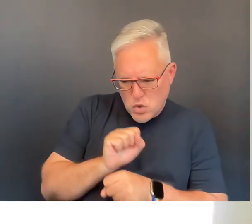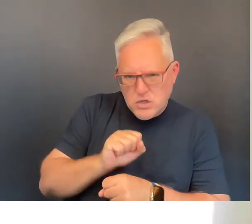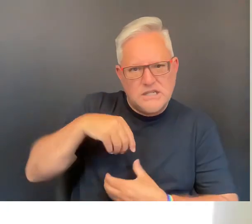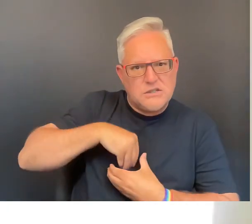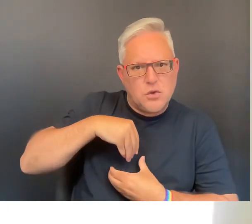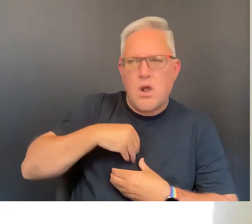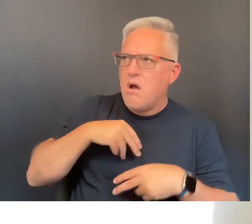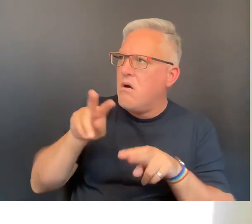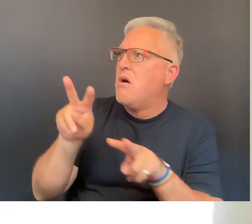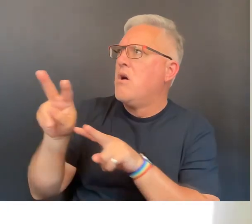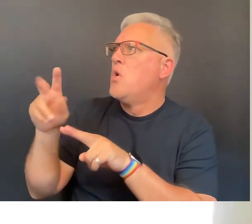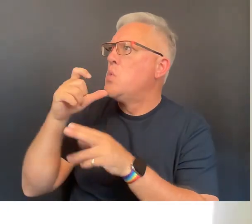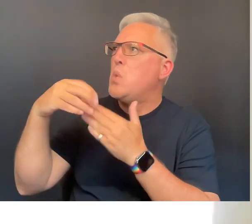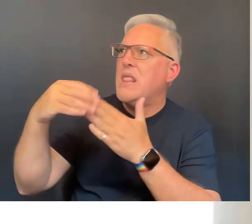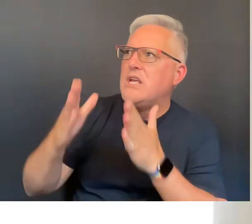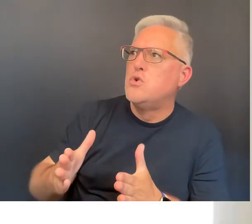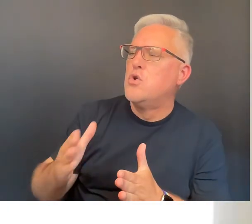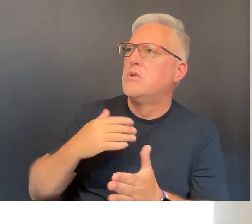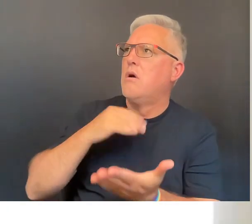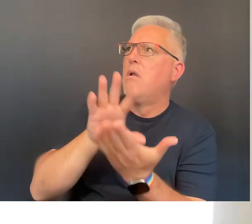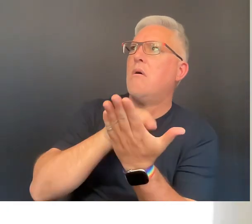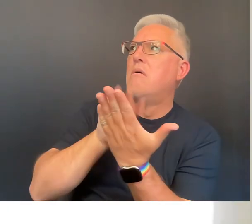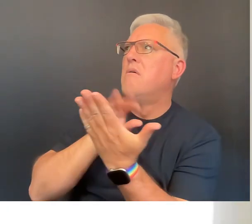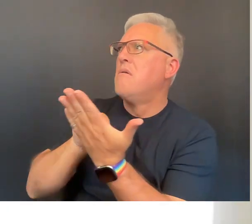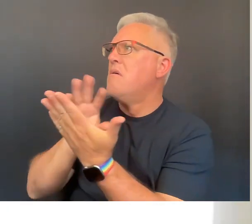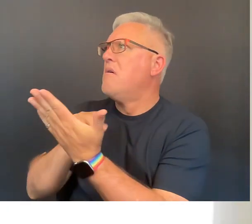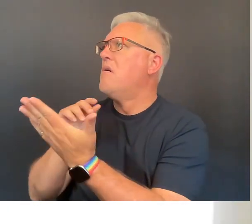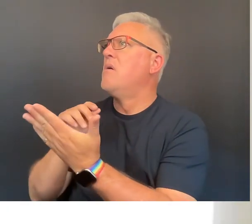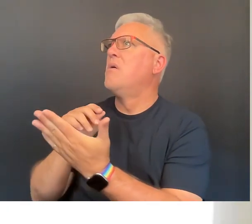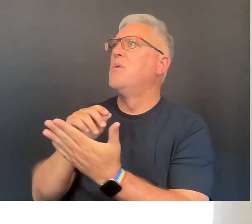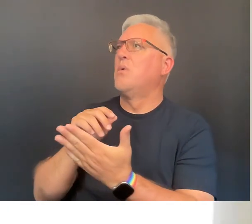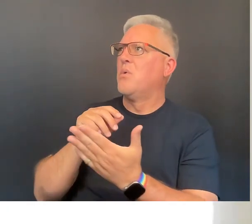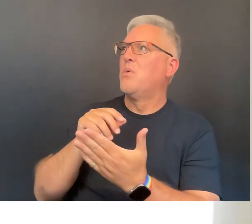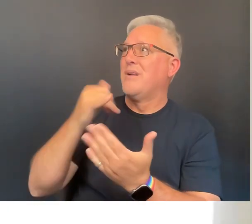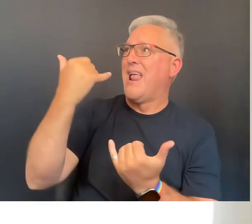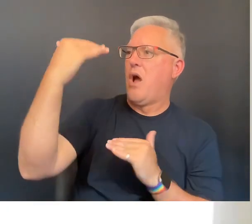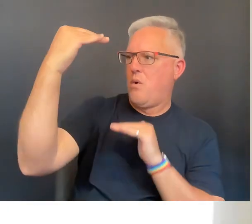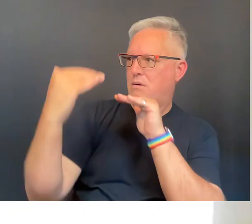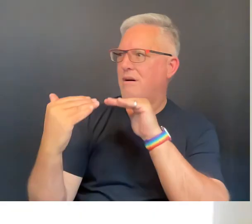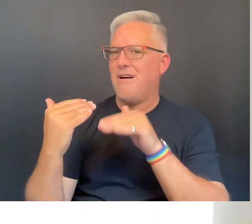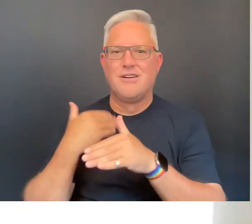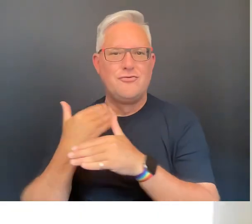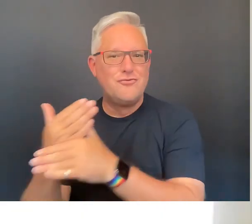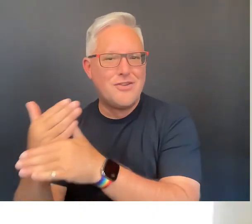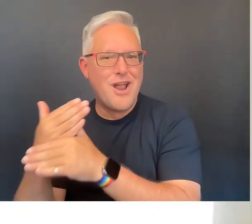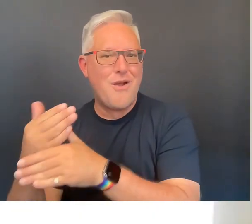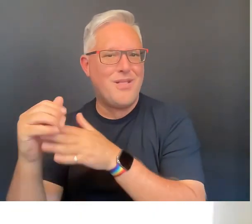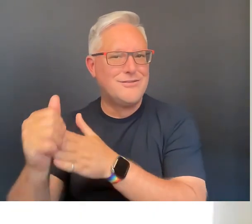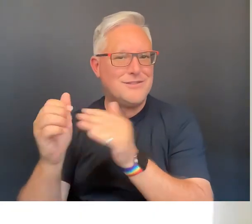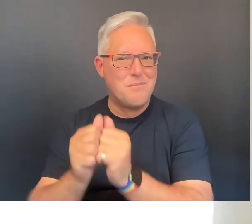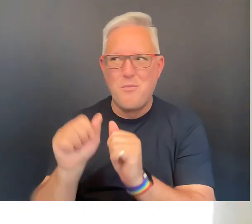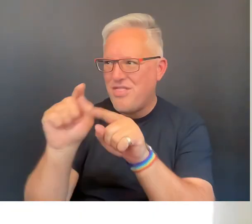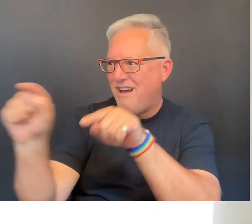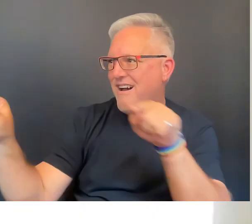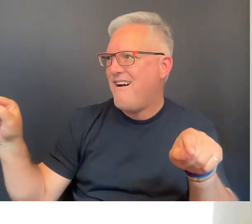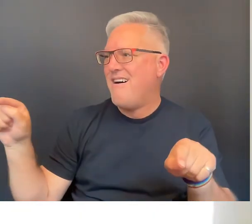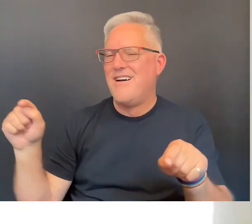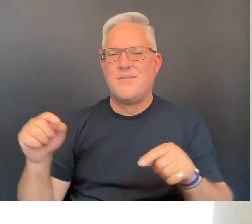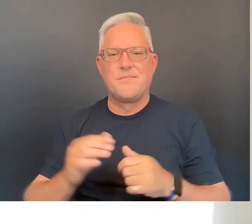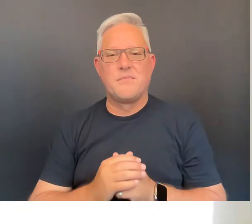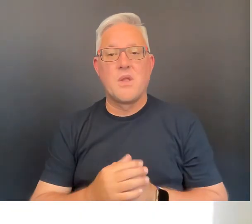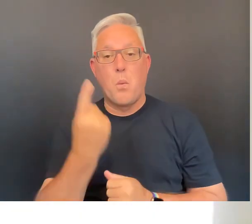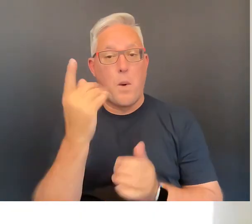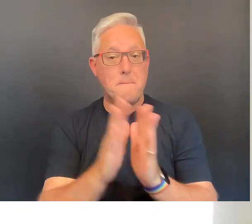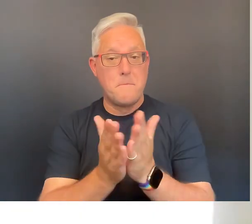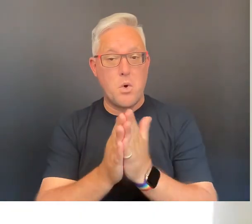amazing leaders that have come before me that I will get to have shared leadership with and walk alongside. Um, One